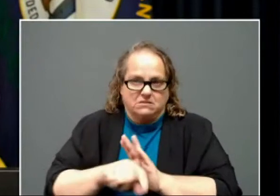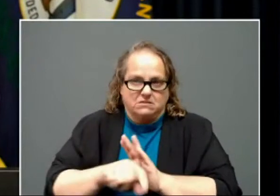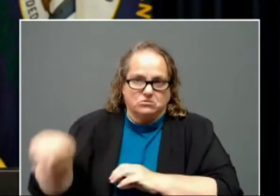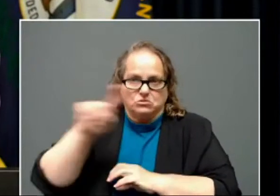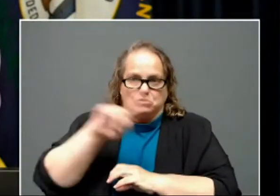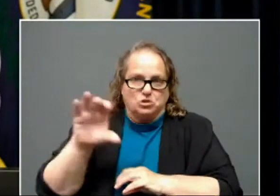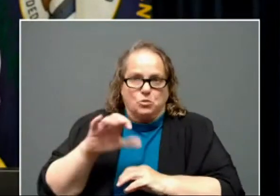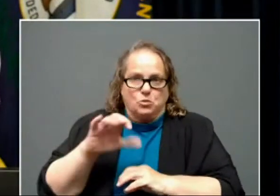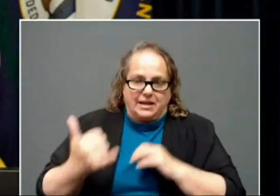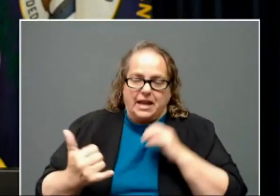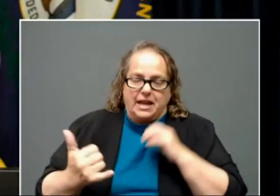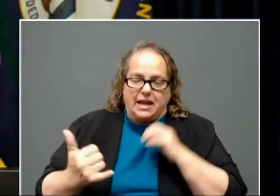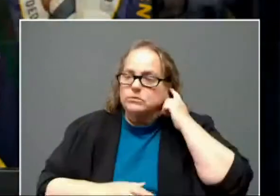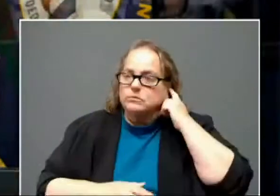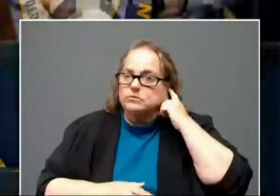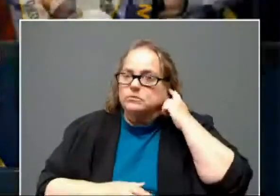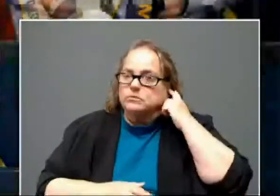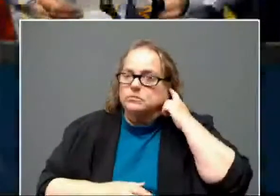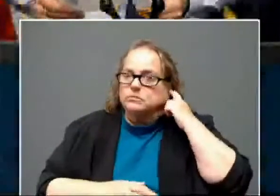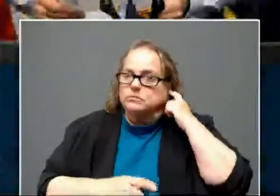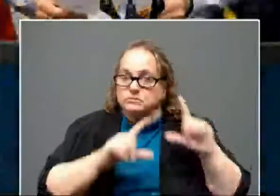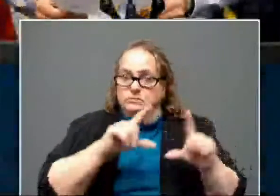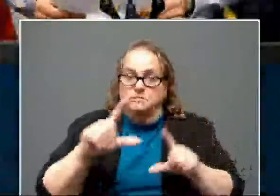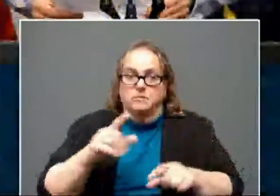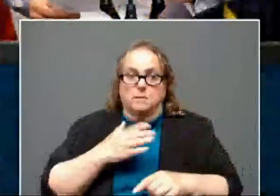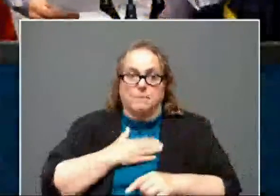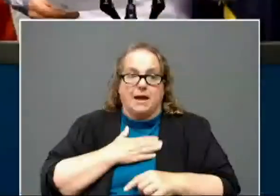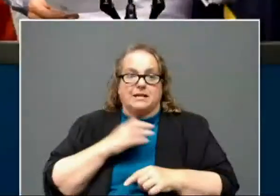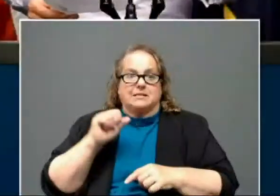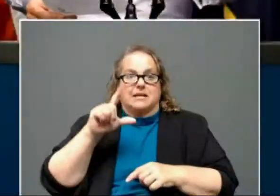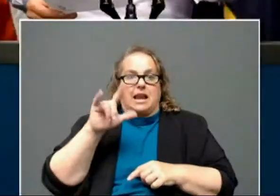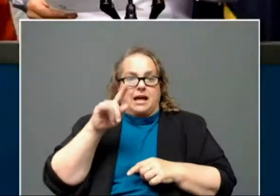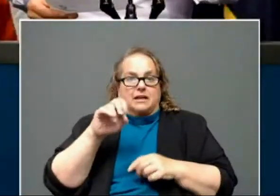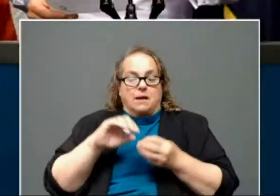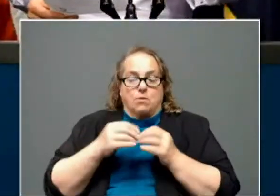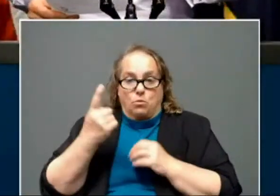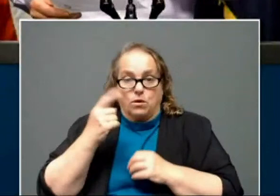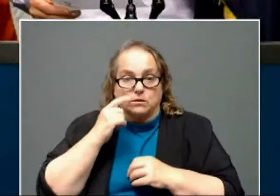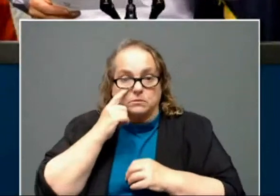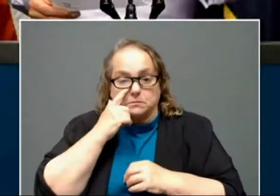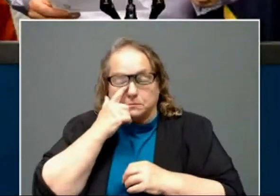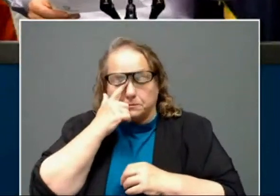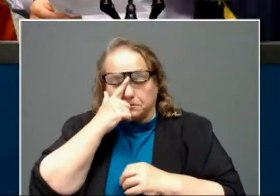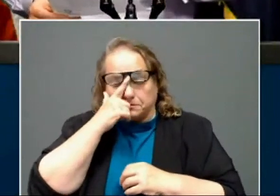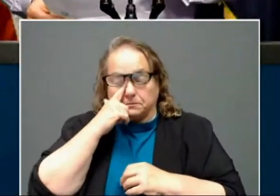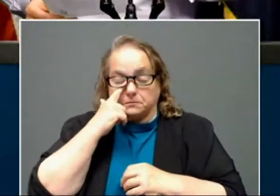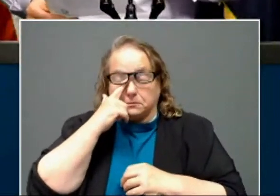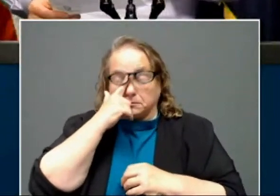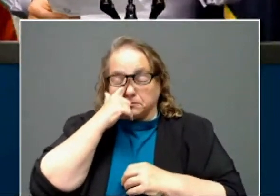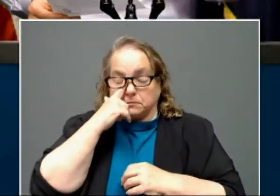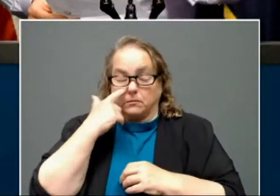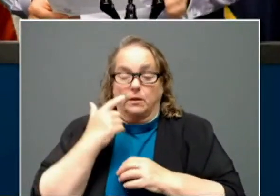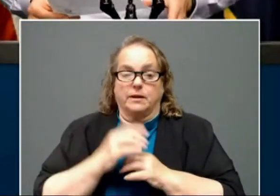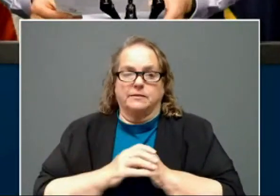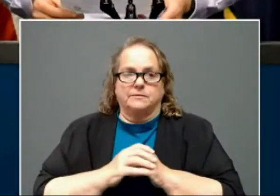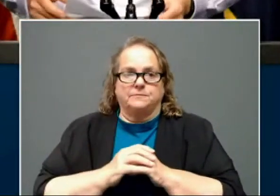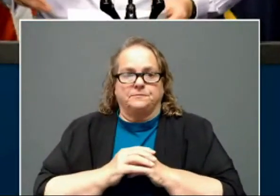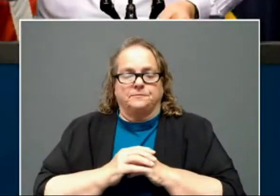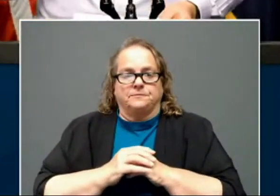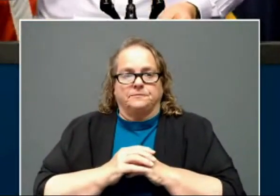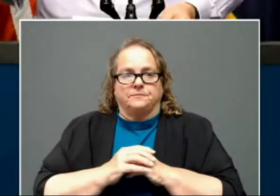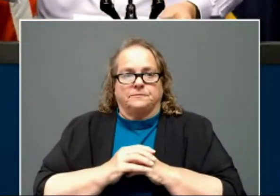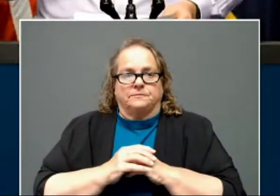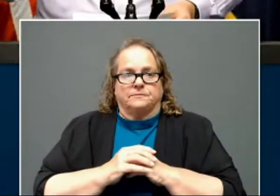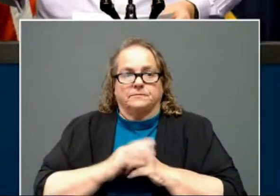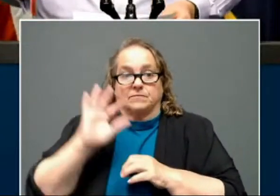test numbers. James, if you could put up my slide number 1. The governor talked about our transition to federal data. So